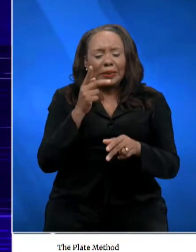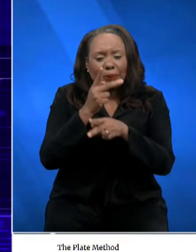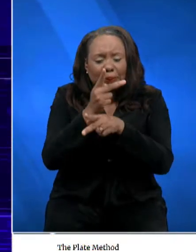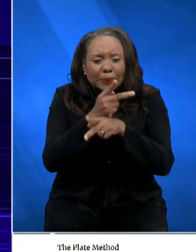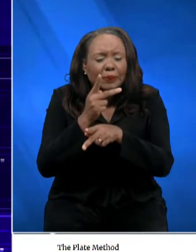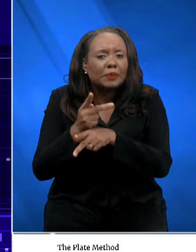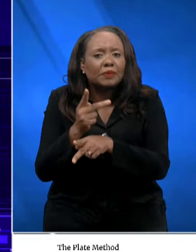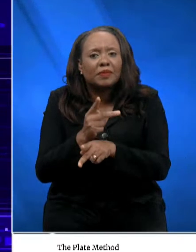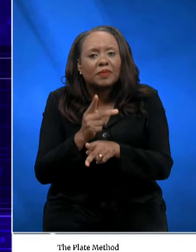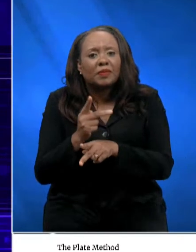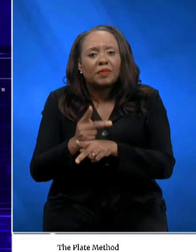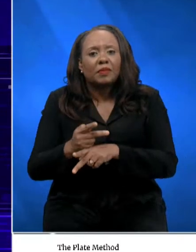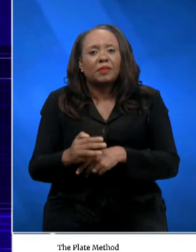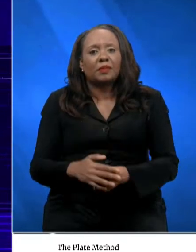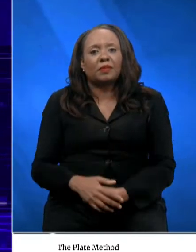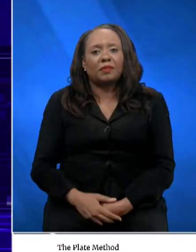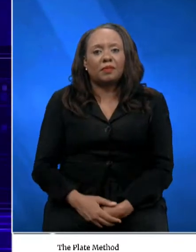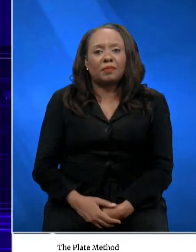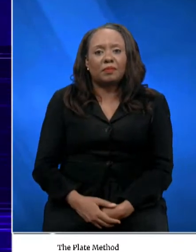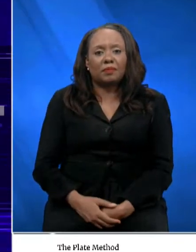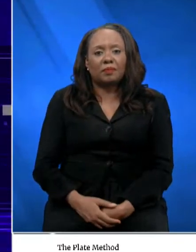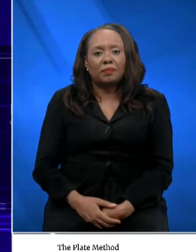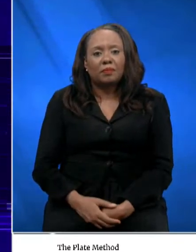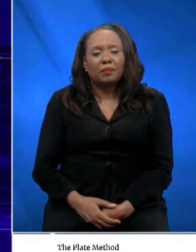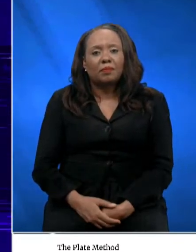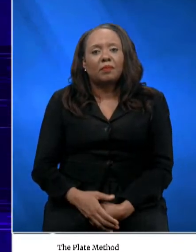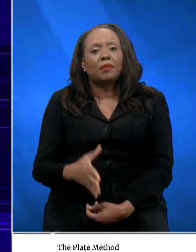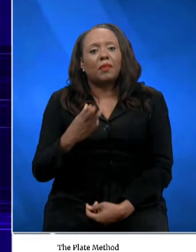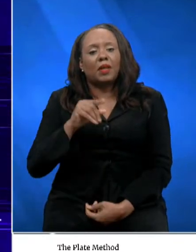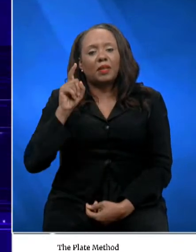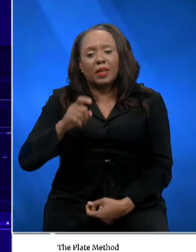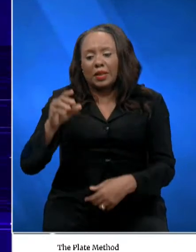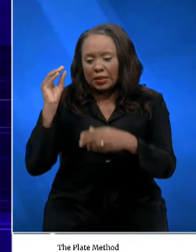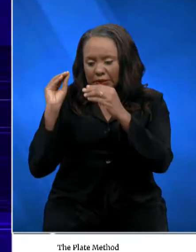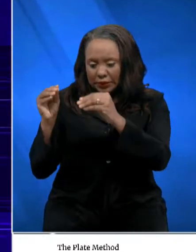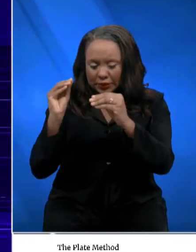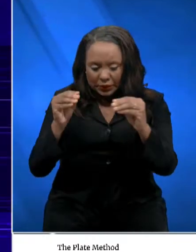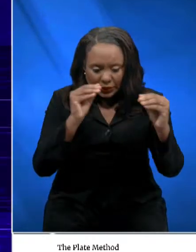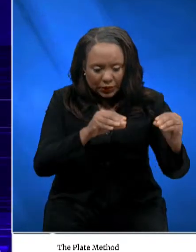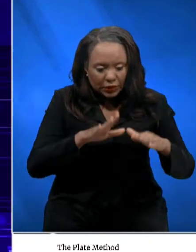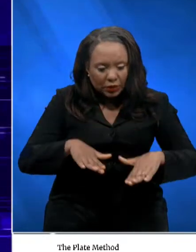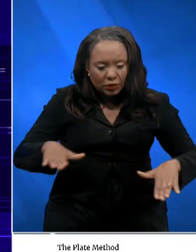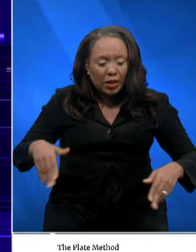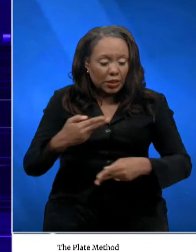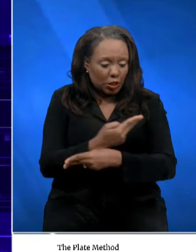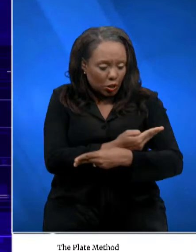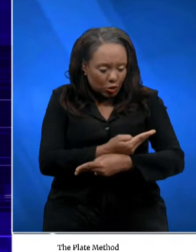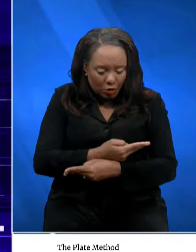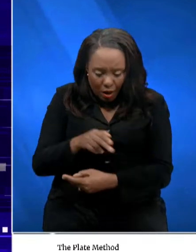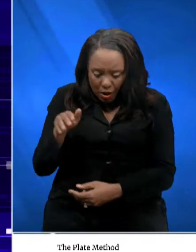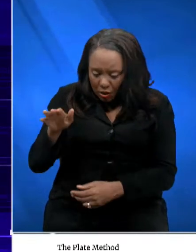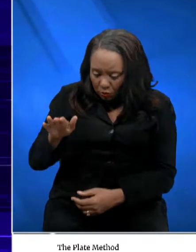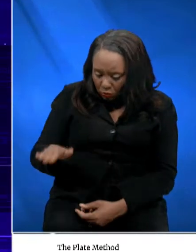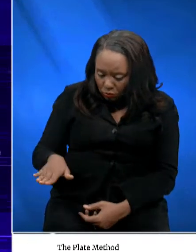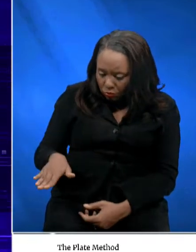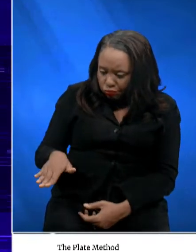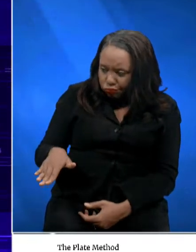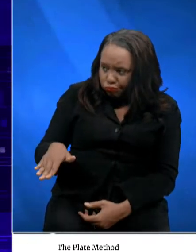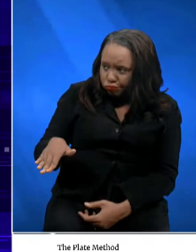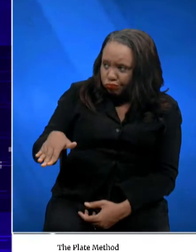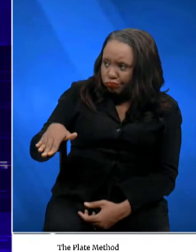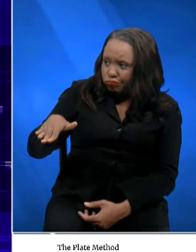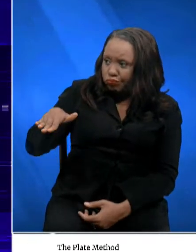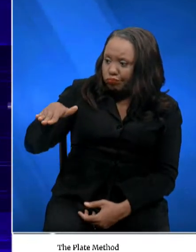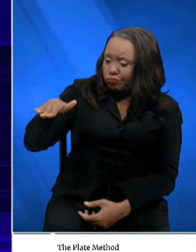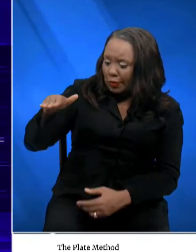be. And should go ahead and continue to educate the children from like nursery and come up so they will know what it is.